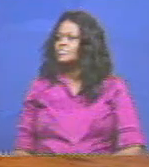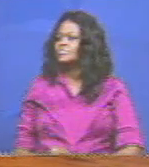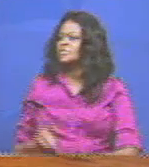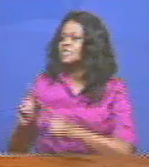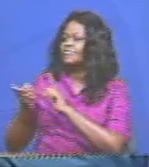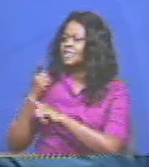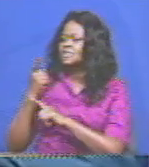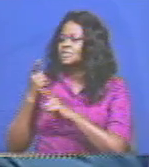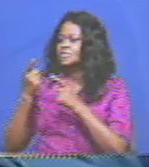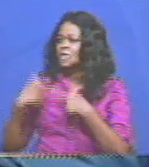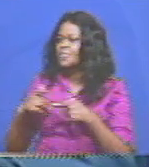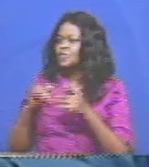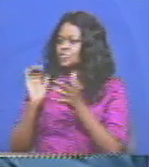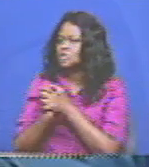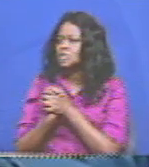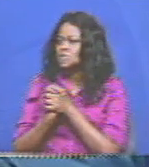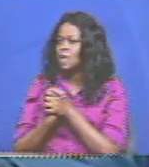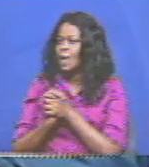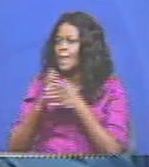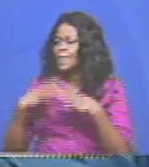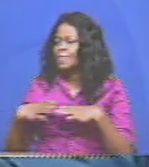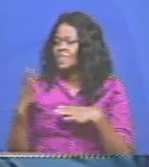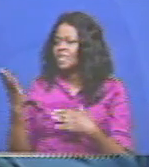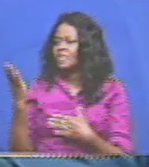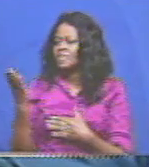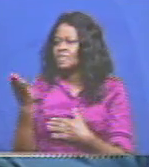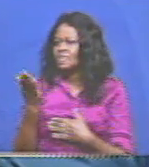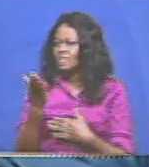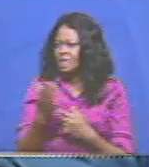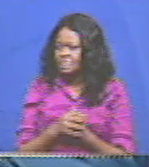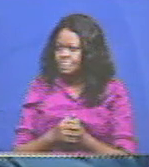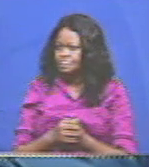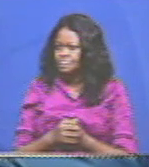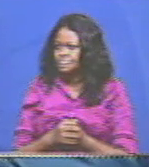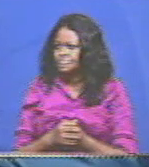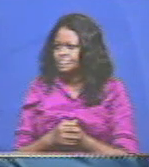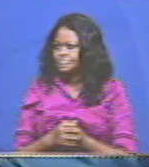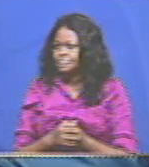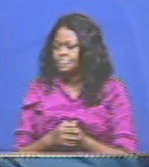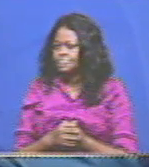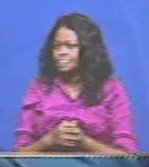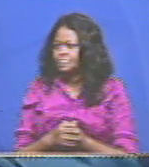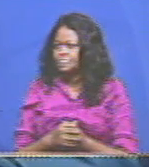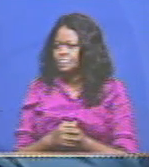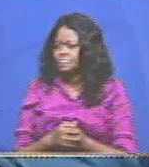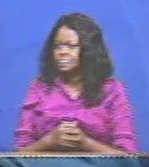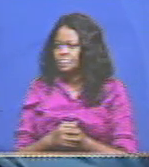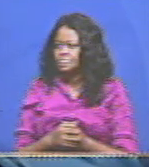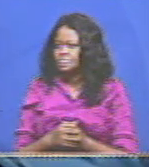to greet the viewers, whatever they are watching. Indeed. And coming